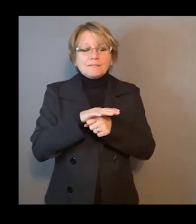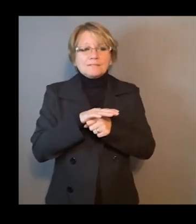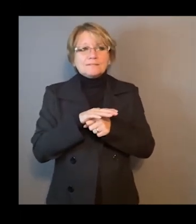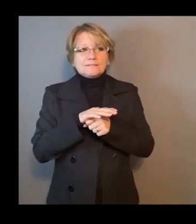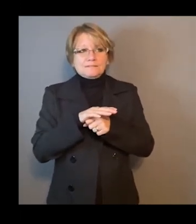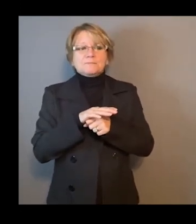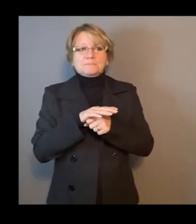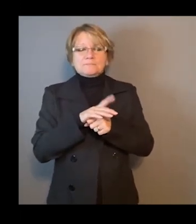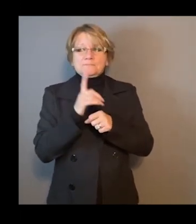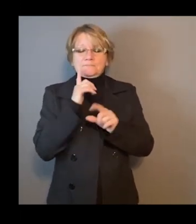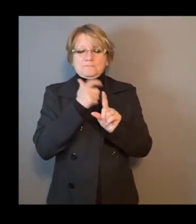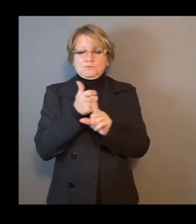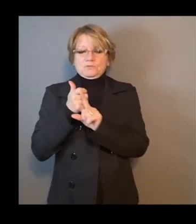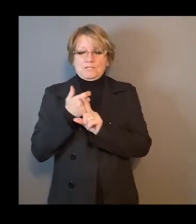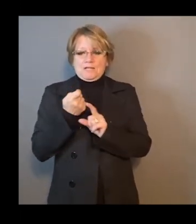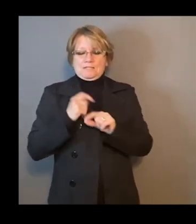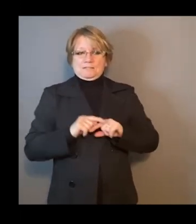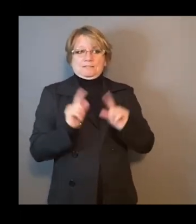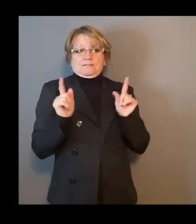you're a little different, right? So